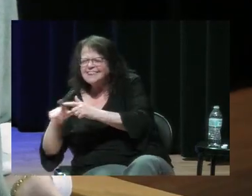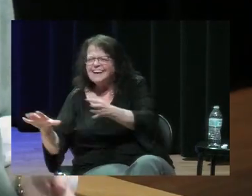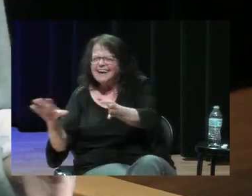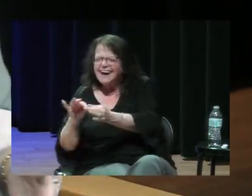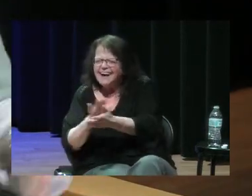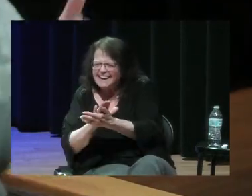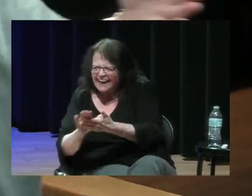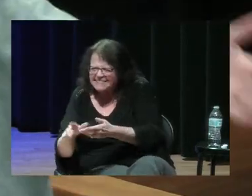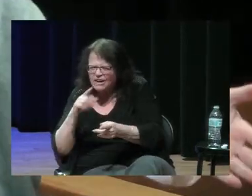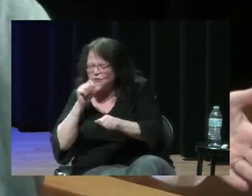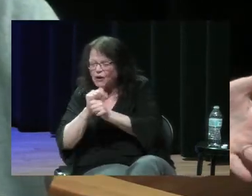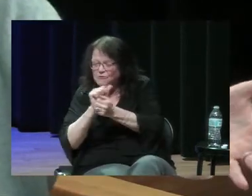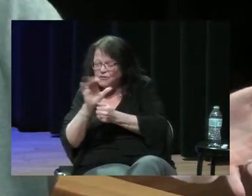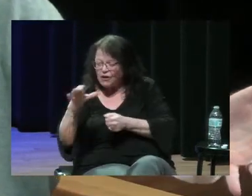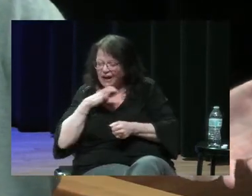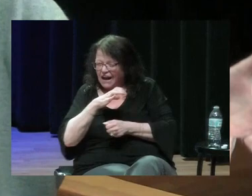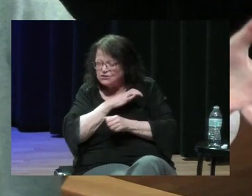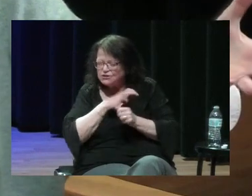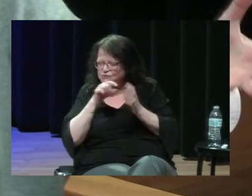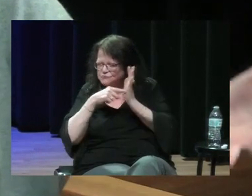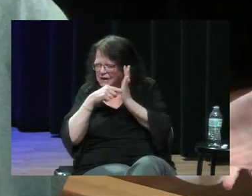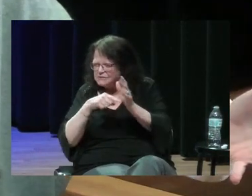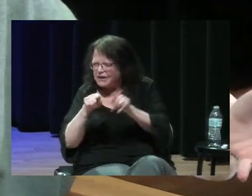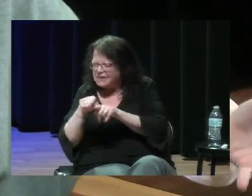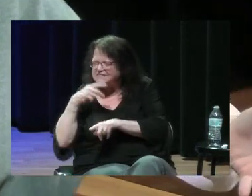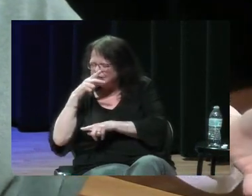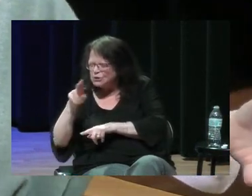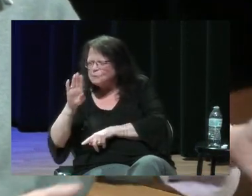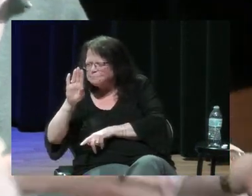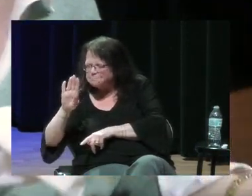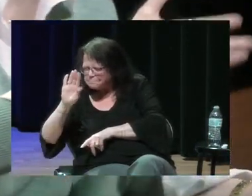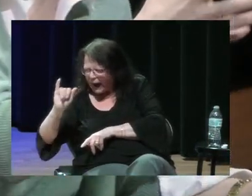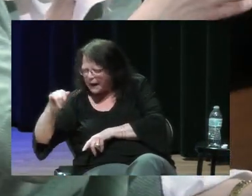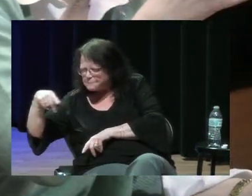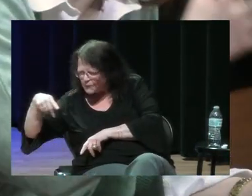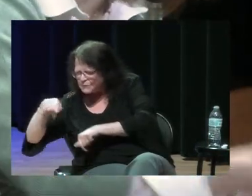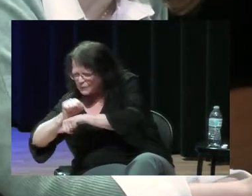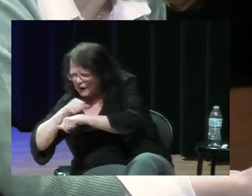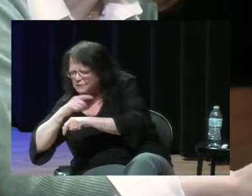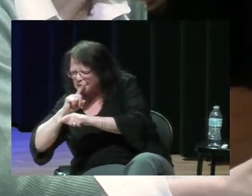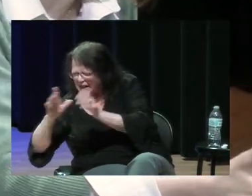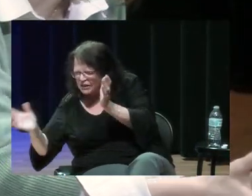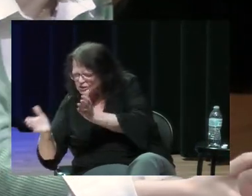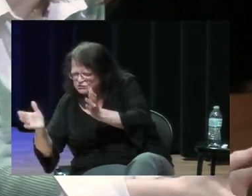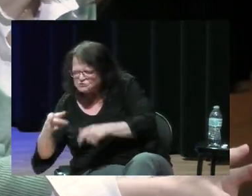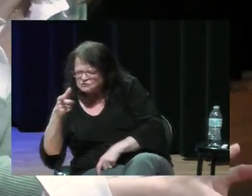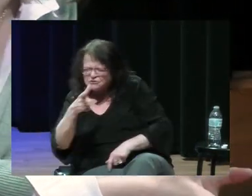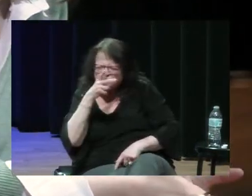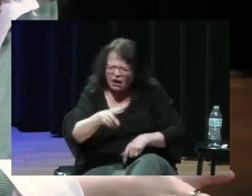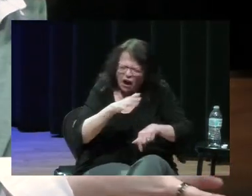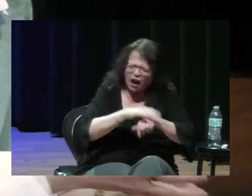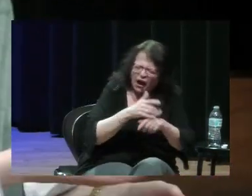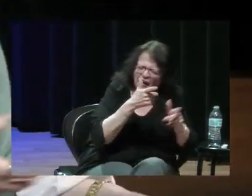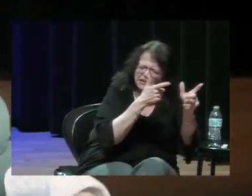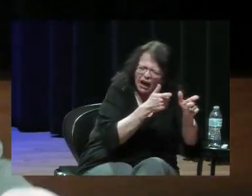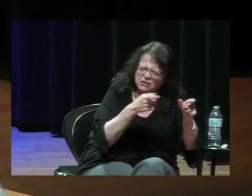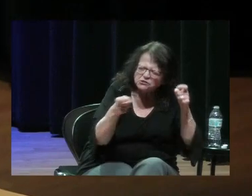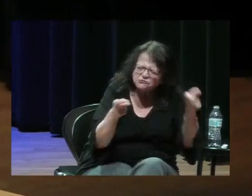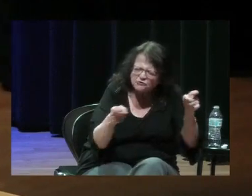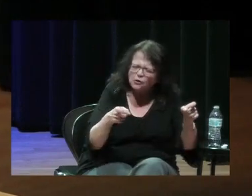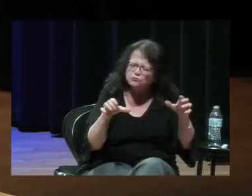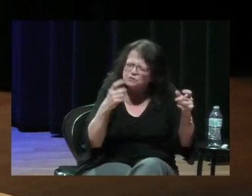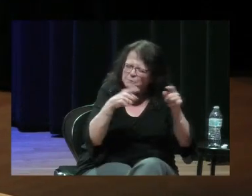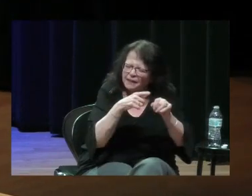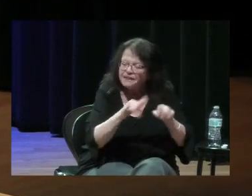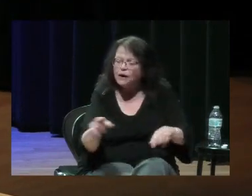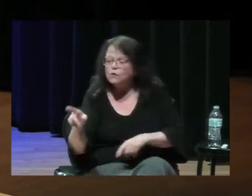too. Like, I see you did this bipartisan work. I'm really encouraged. Also, you were really crappy on gun control. Could you do something about that? Really great